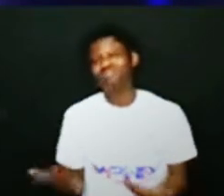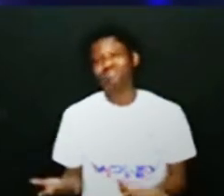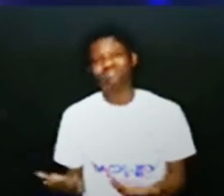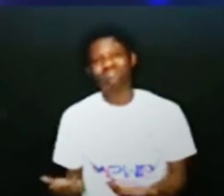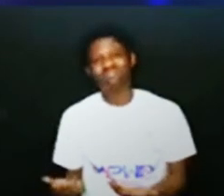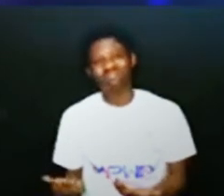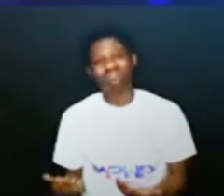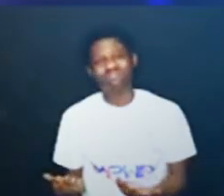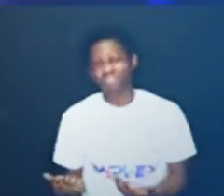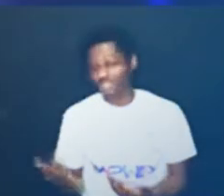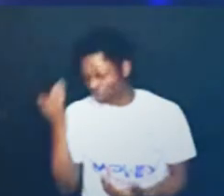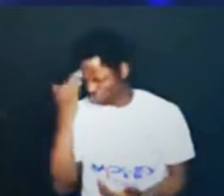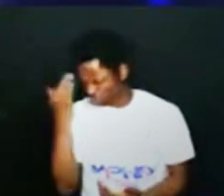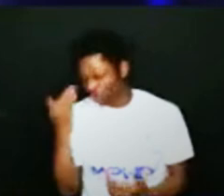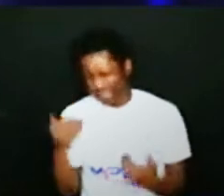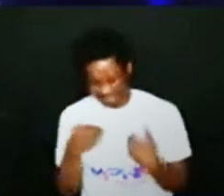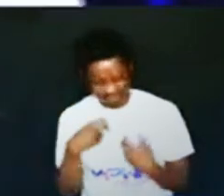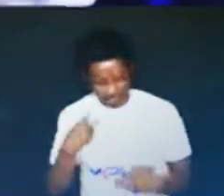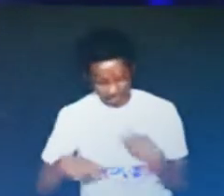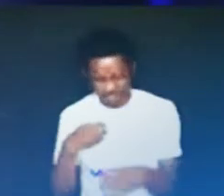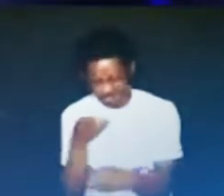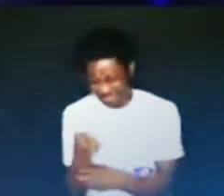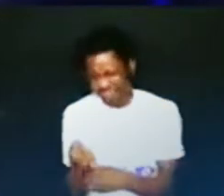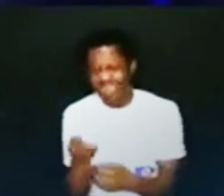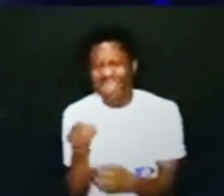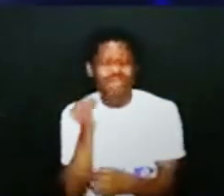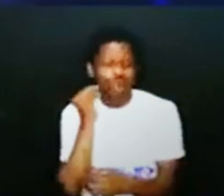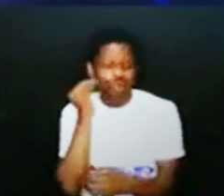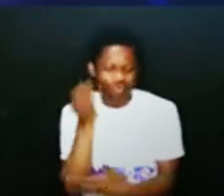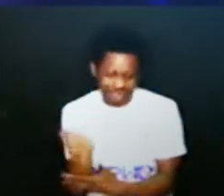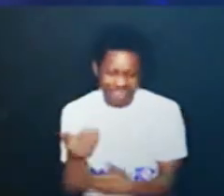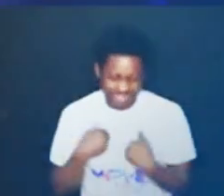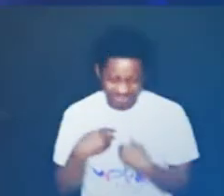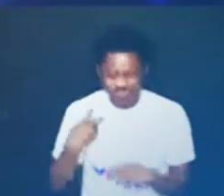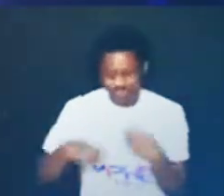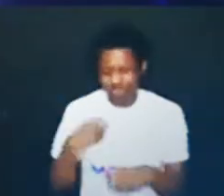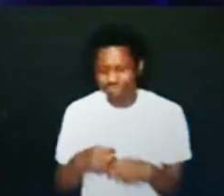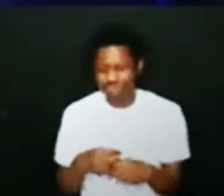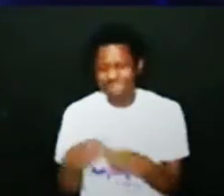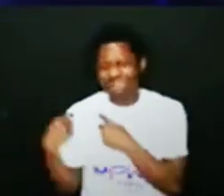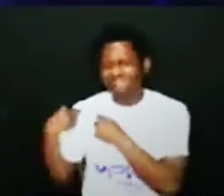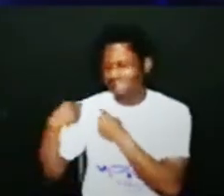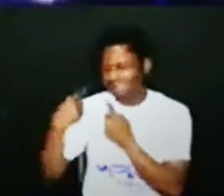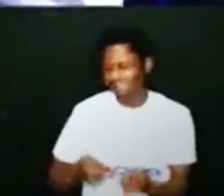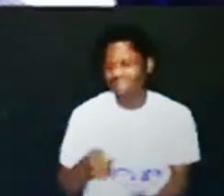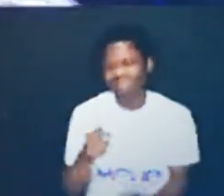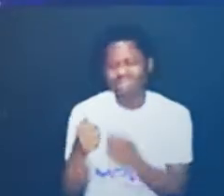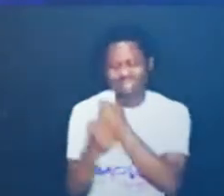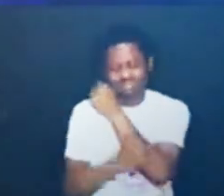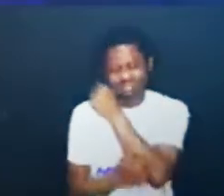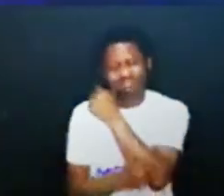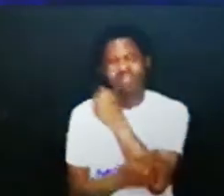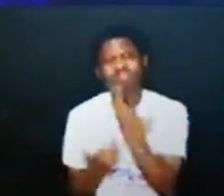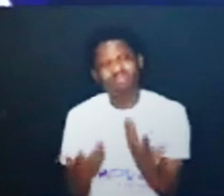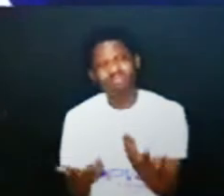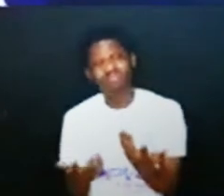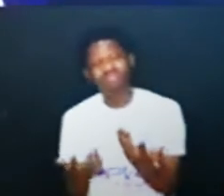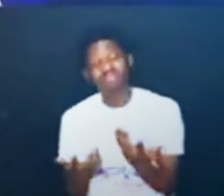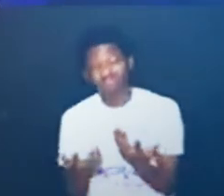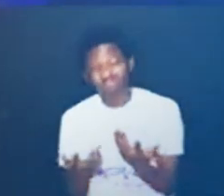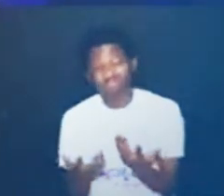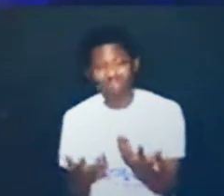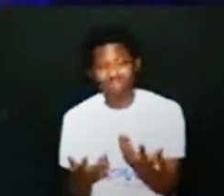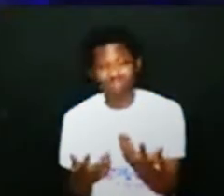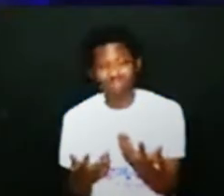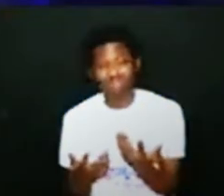know that there's a problem in the house, and that since Abraham, it was normal that